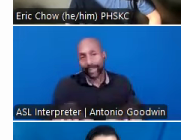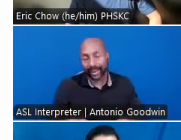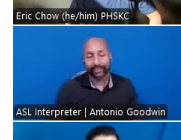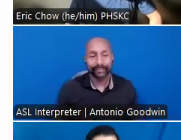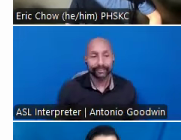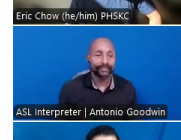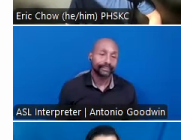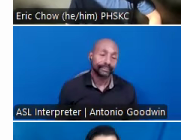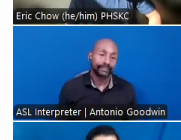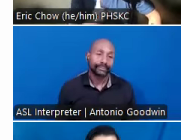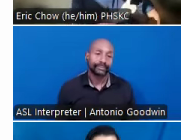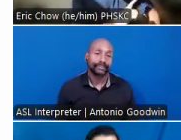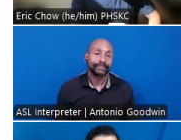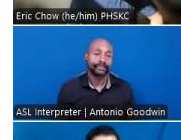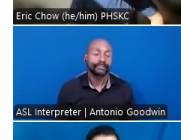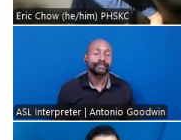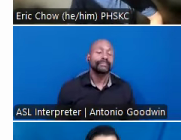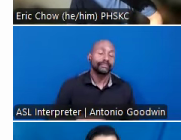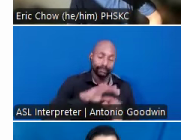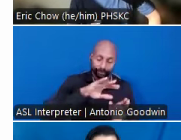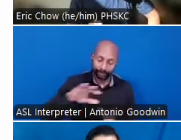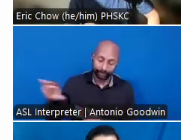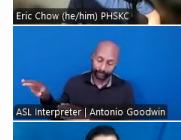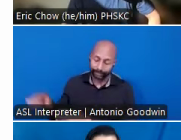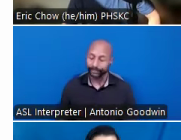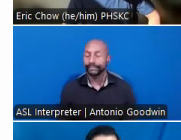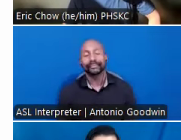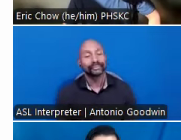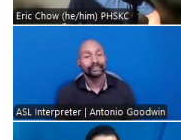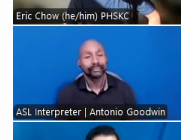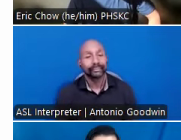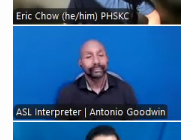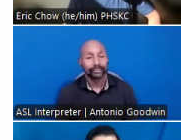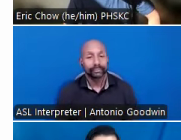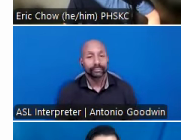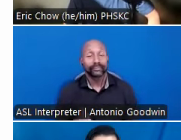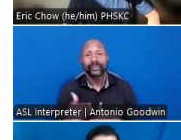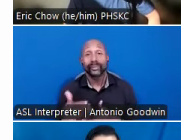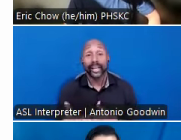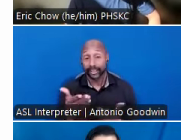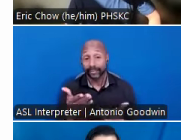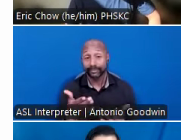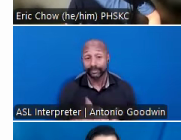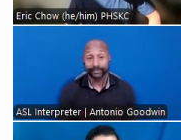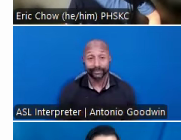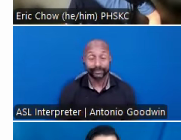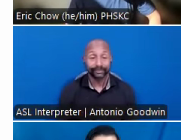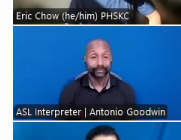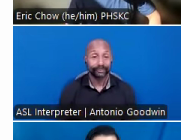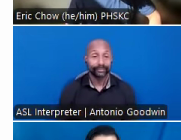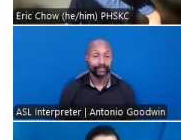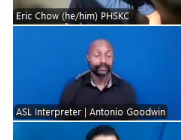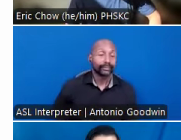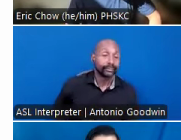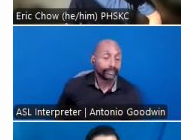All right, I talked about dengue. Now I want to give you an update on Mpox because this has also been talked